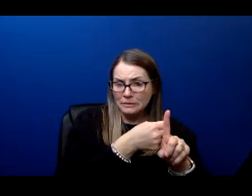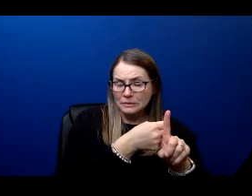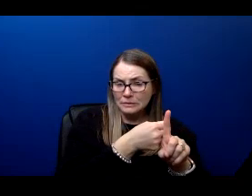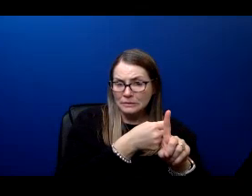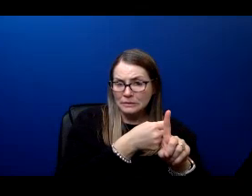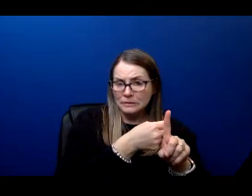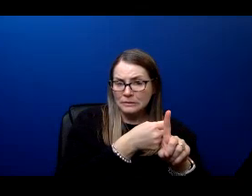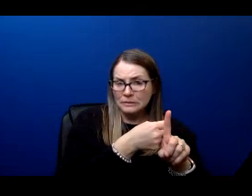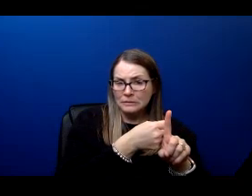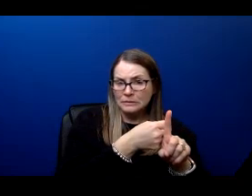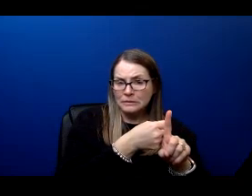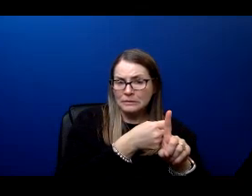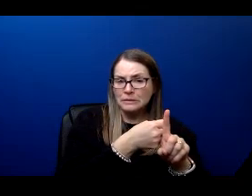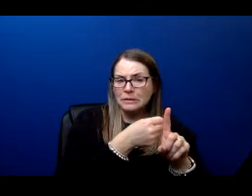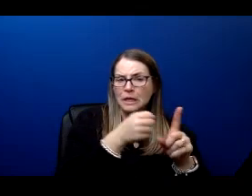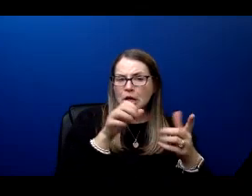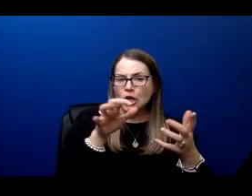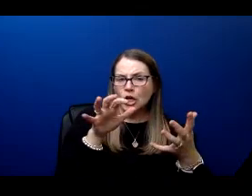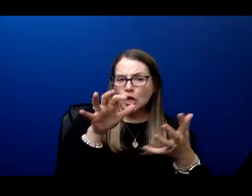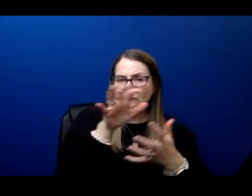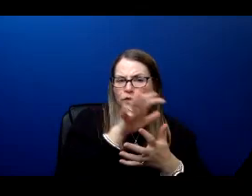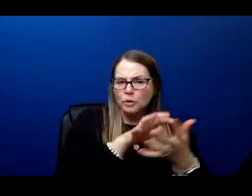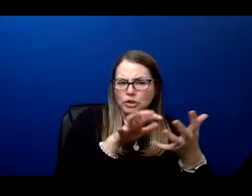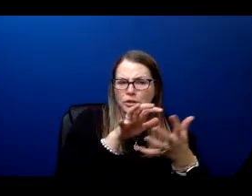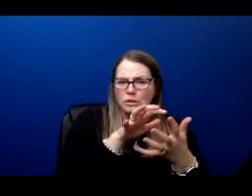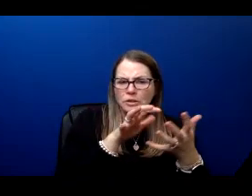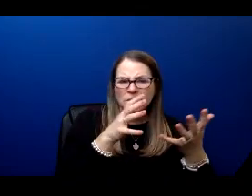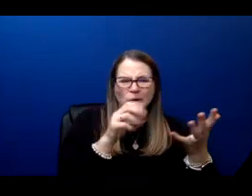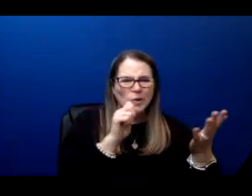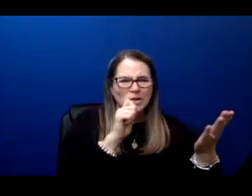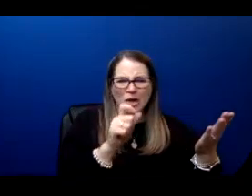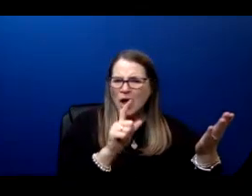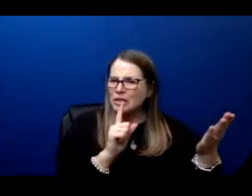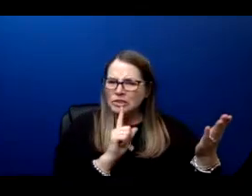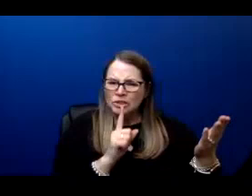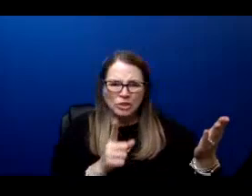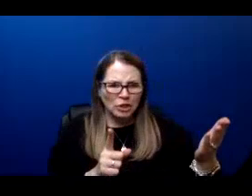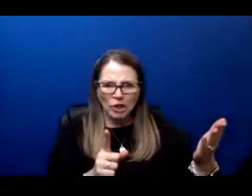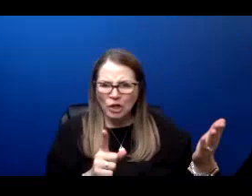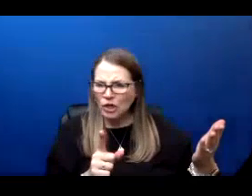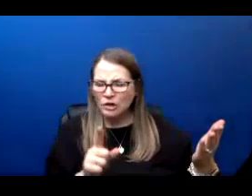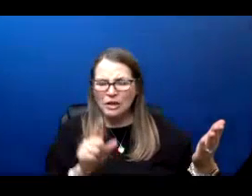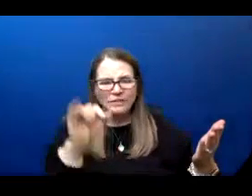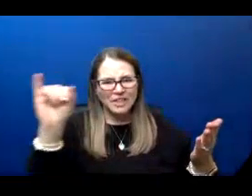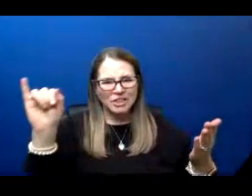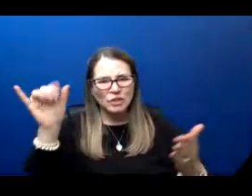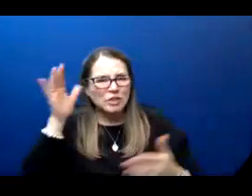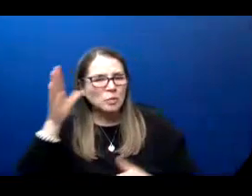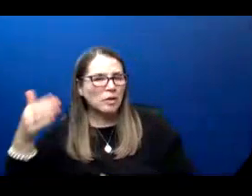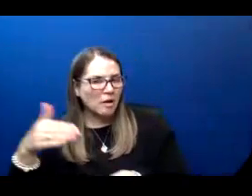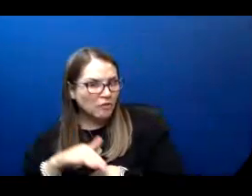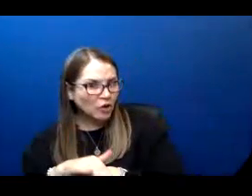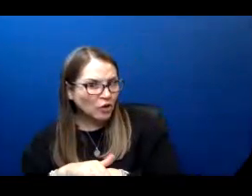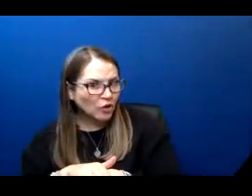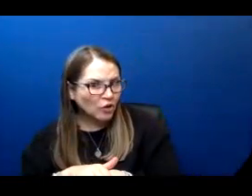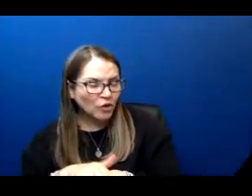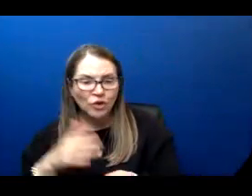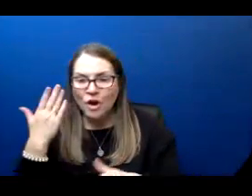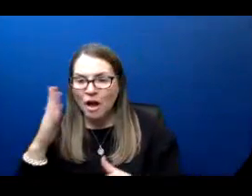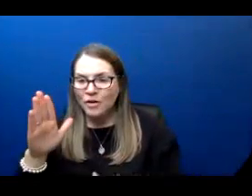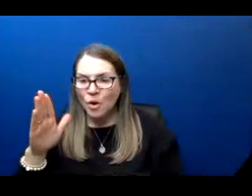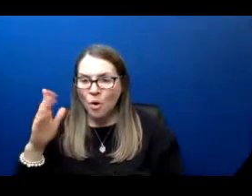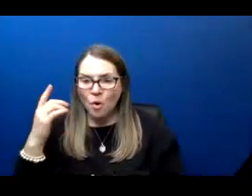vaccination uptake, confusion or uncertainty about eligibility despite insurance coverage. I don't know if you heard